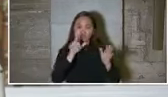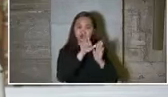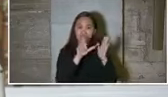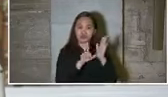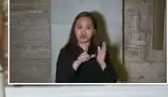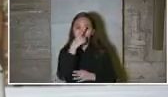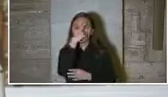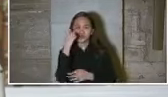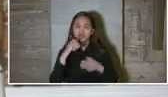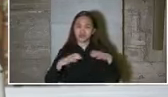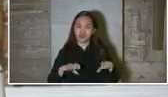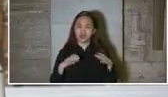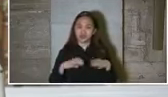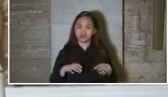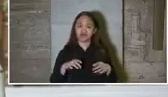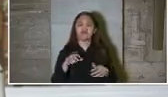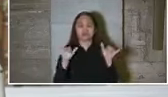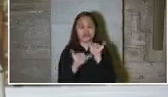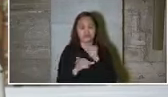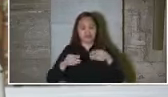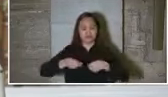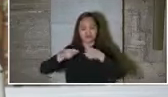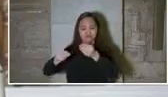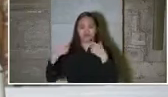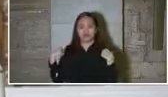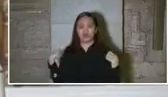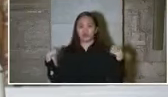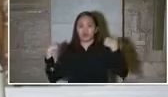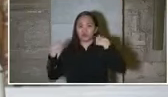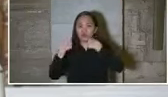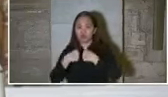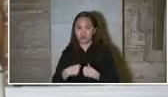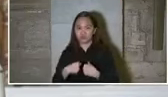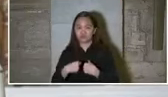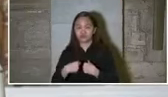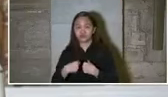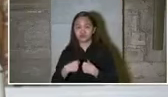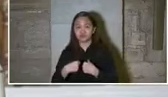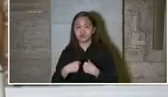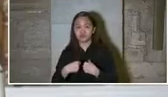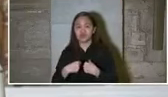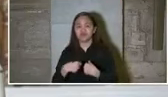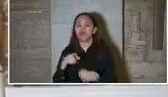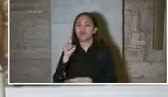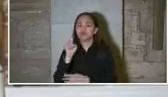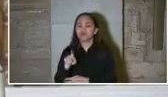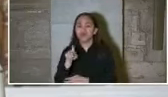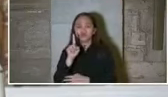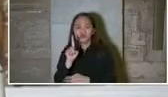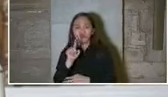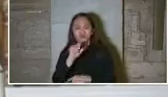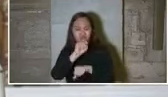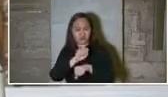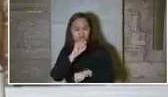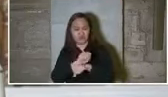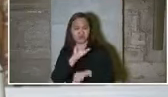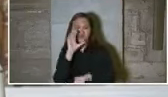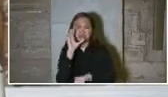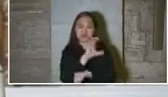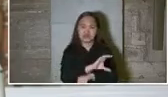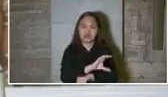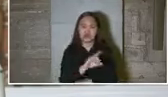tunic, hand over your cloak as well. Should anyone press you into service